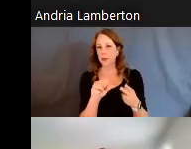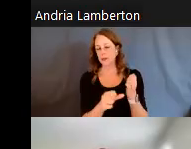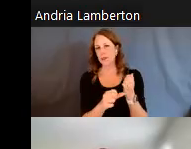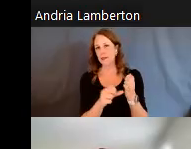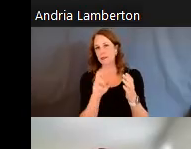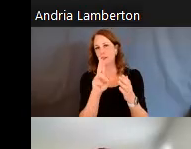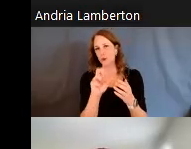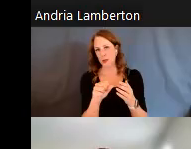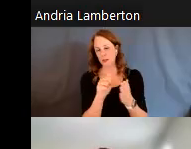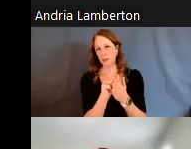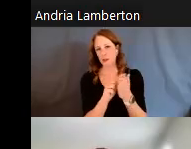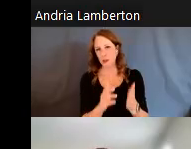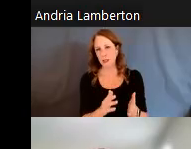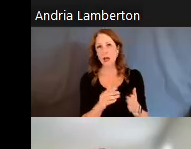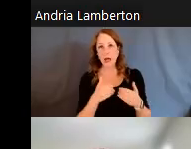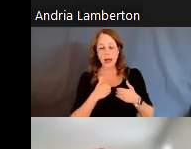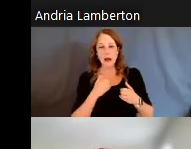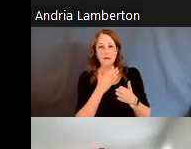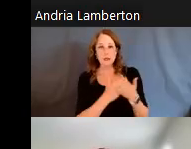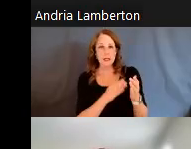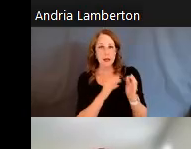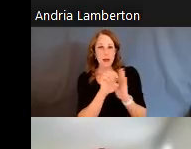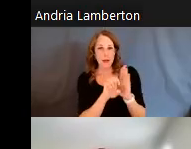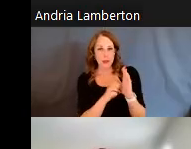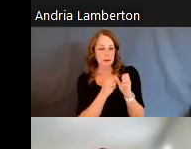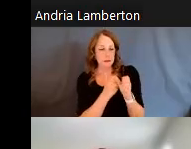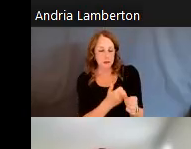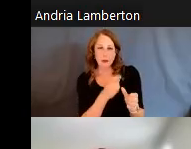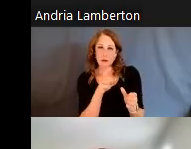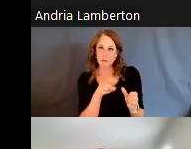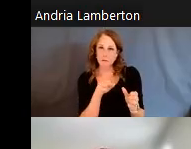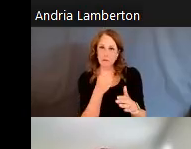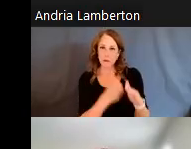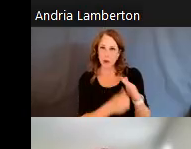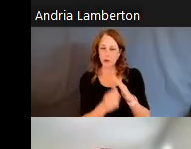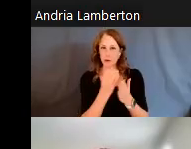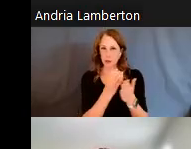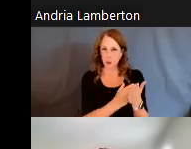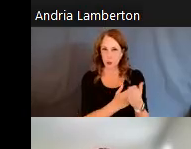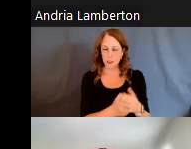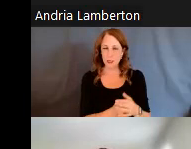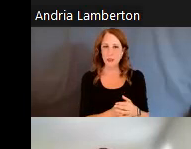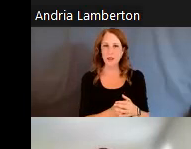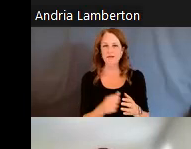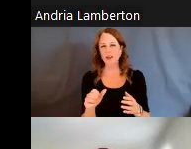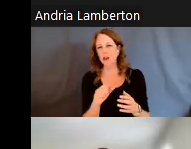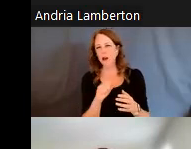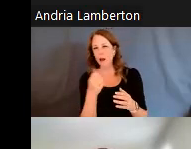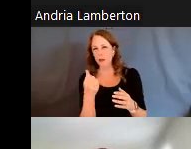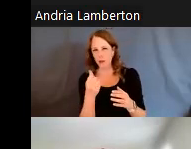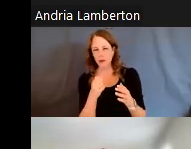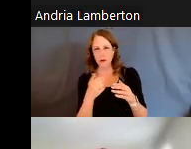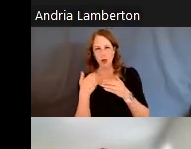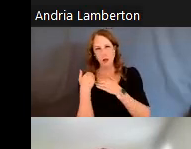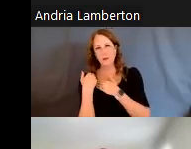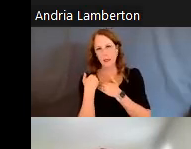They have certain ethical obligations under the United States Constitution and other discovery